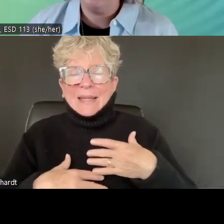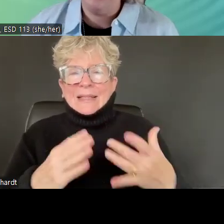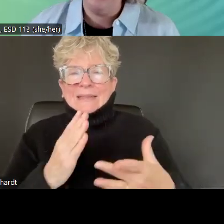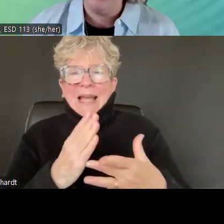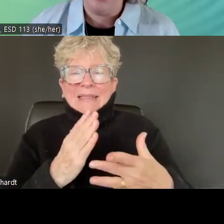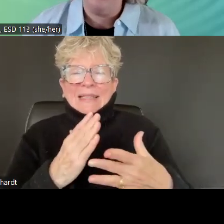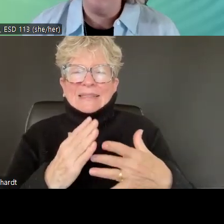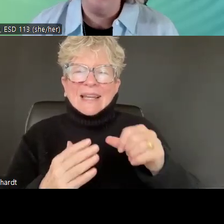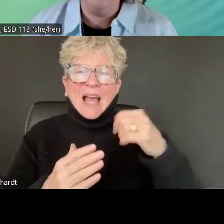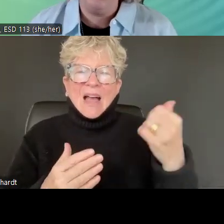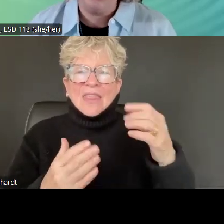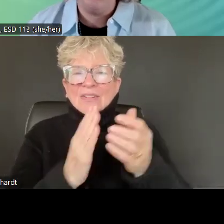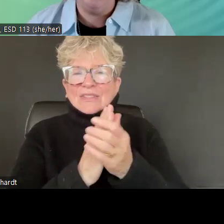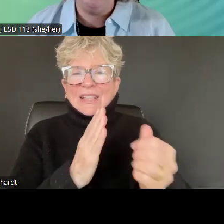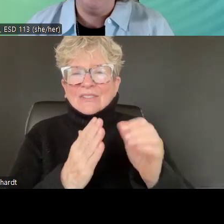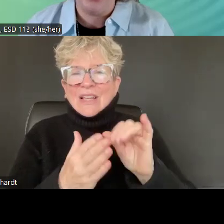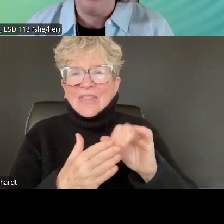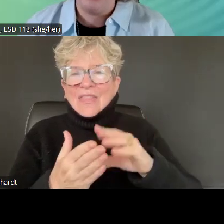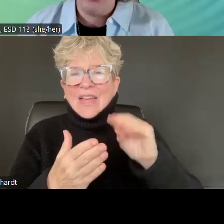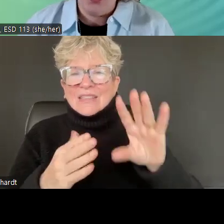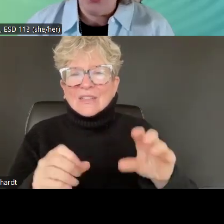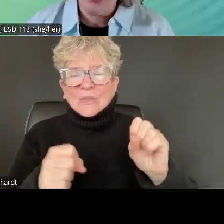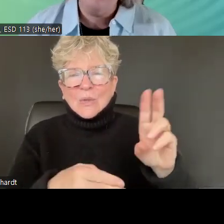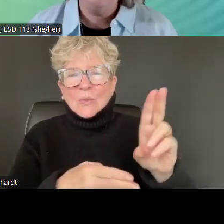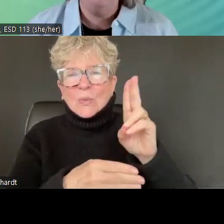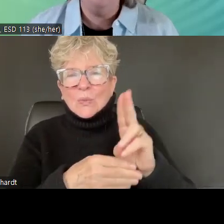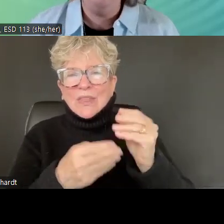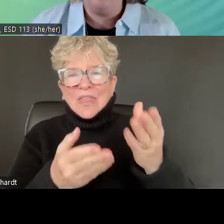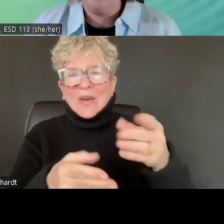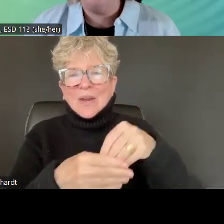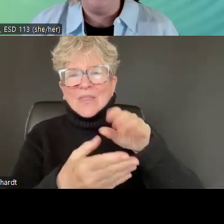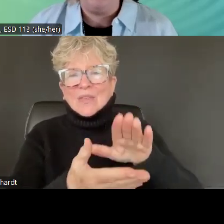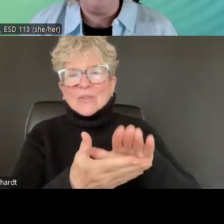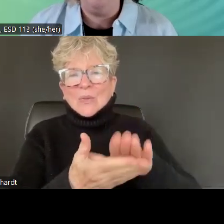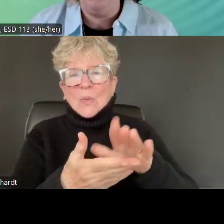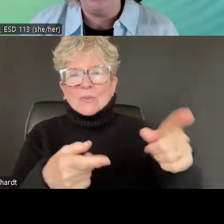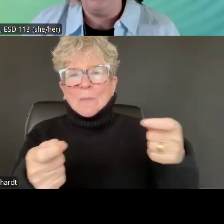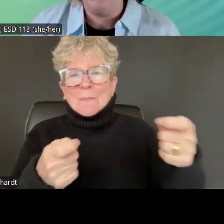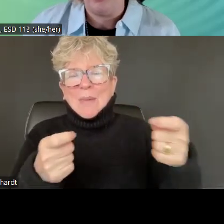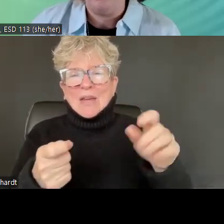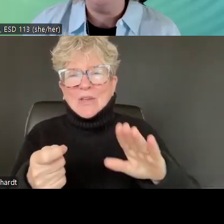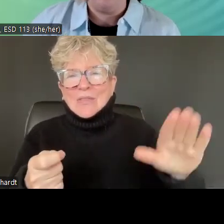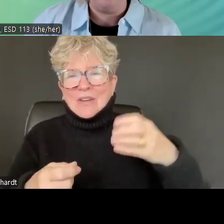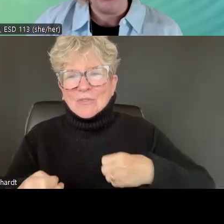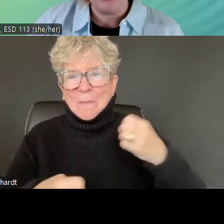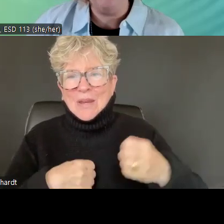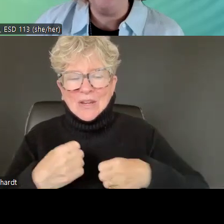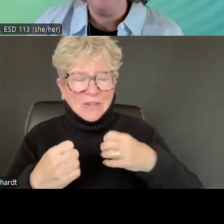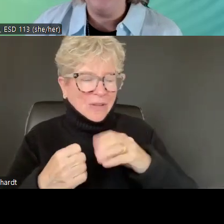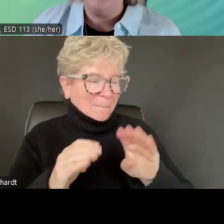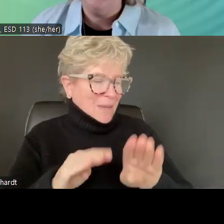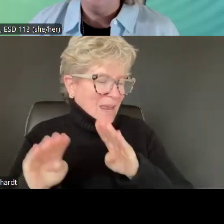other skills that students can use at school to manage their emotions and